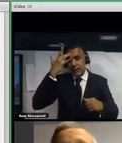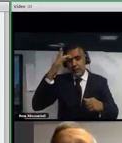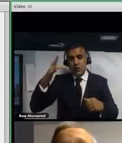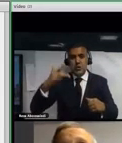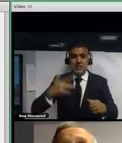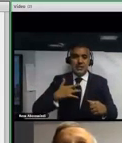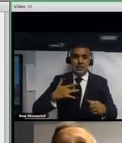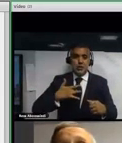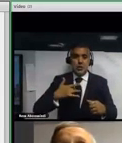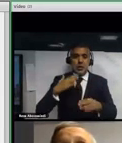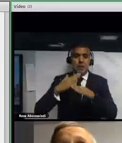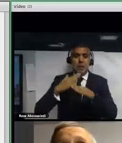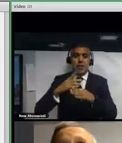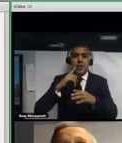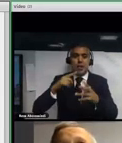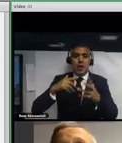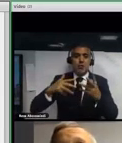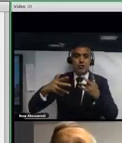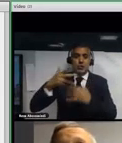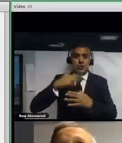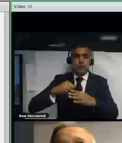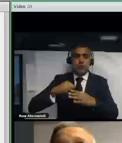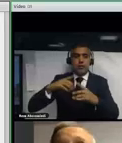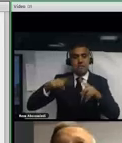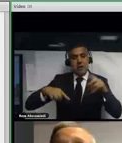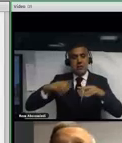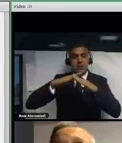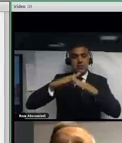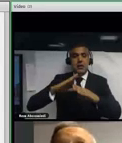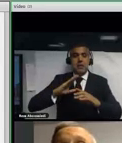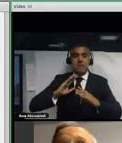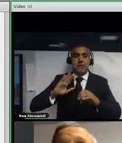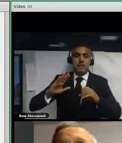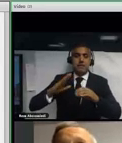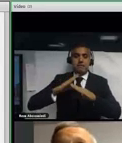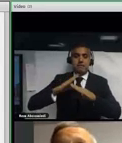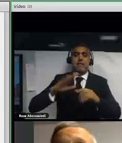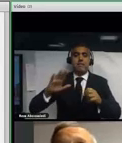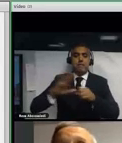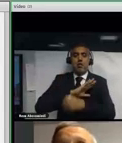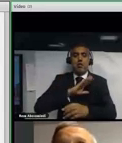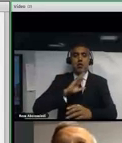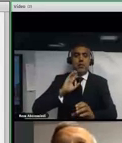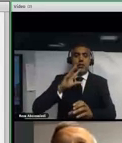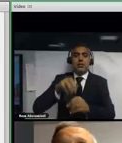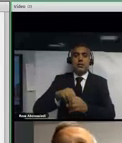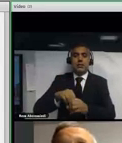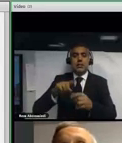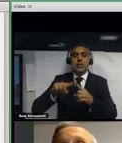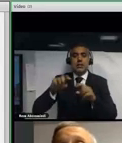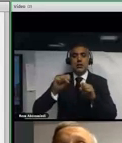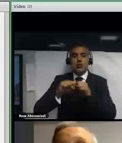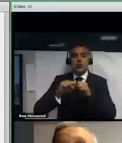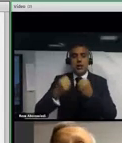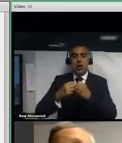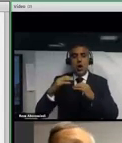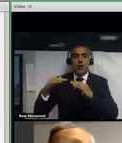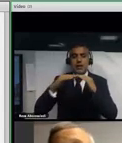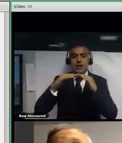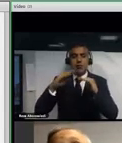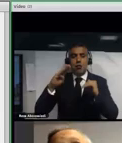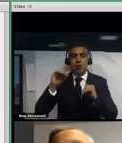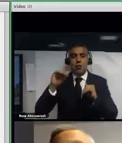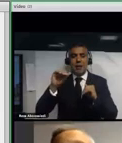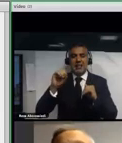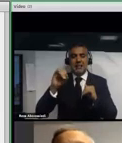impairments which in interaction with various barriers may hinder their full and effective participation in society on an equal basis with others.